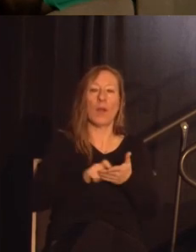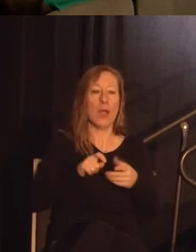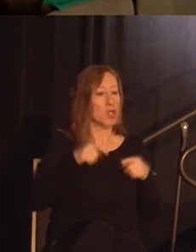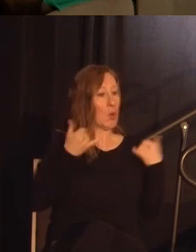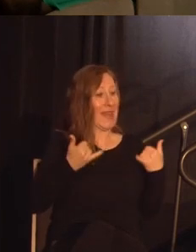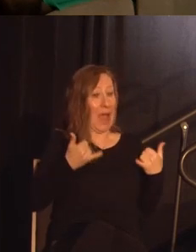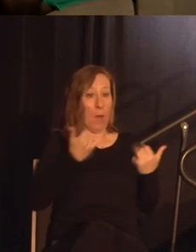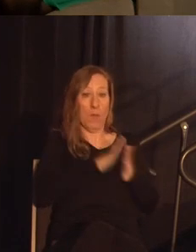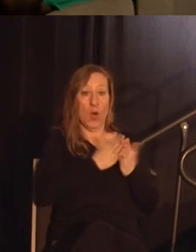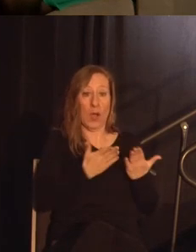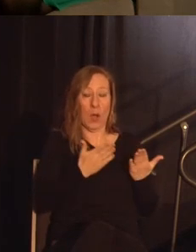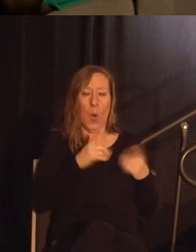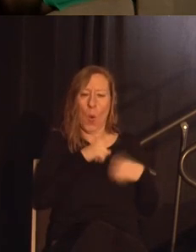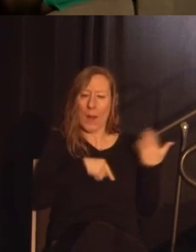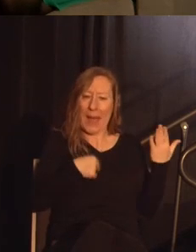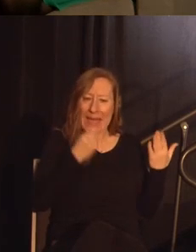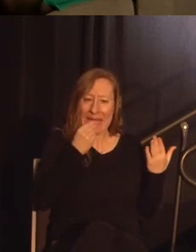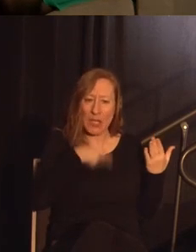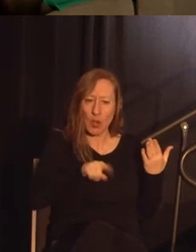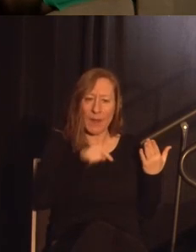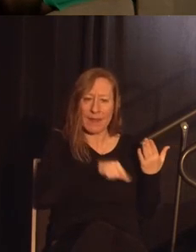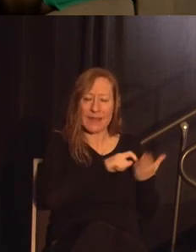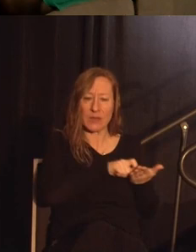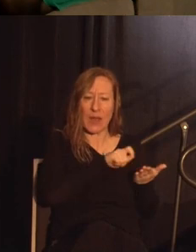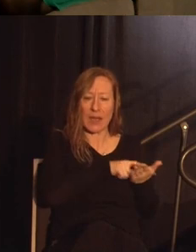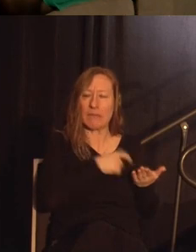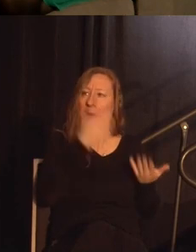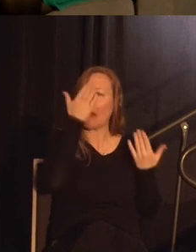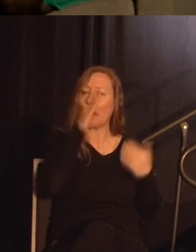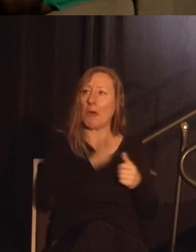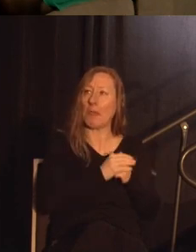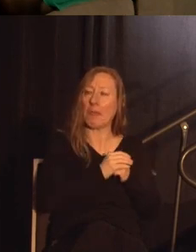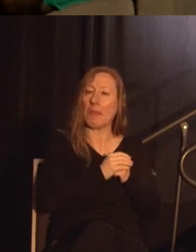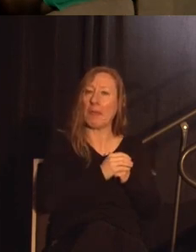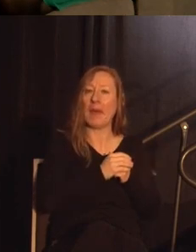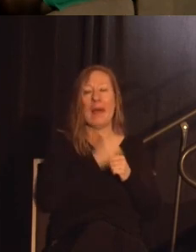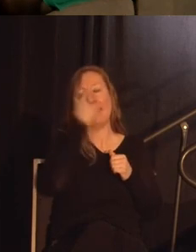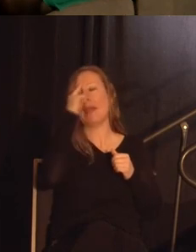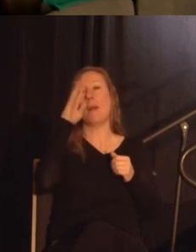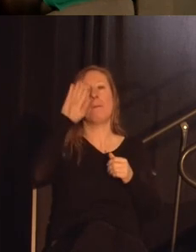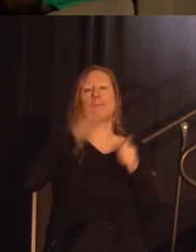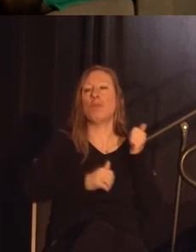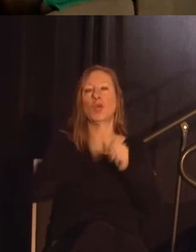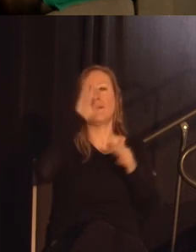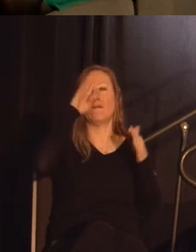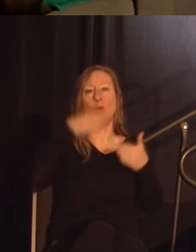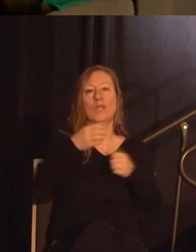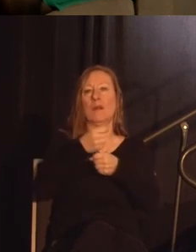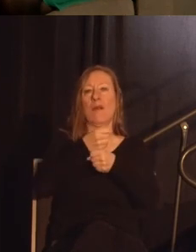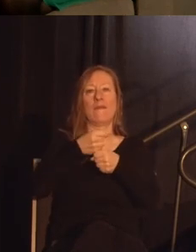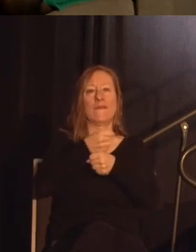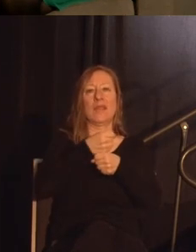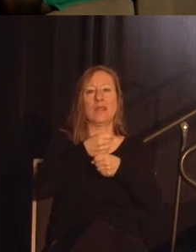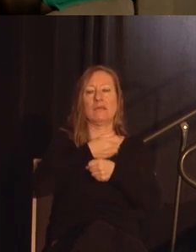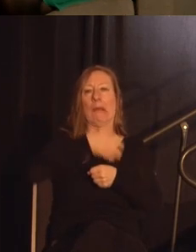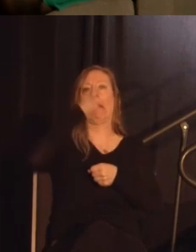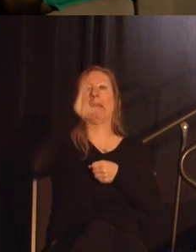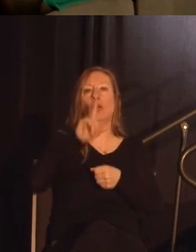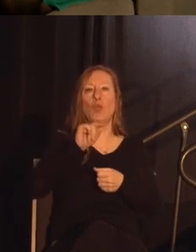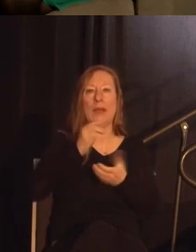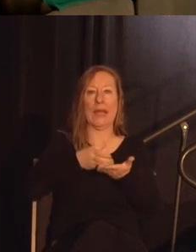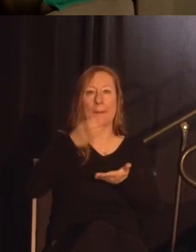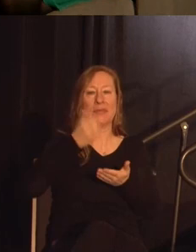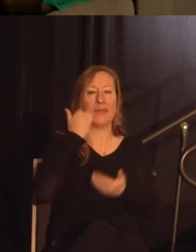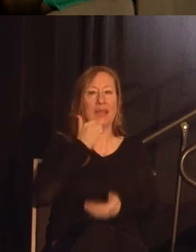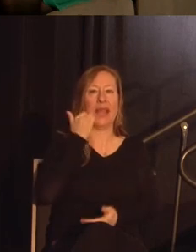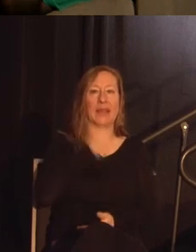I don't know. Just like, I think I'm mostly just in a coffee I'm just like drinking 20 cups of coffee a day, which